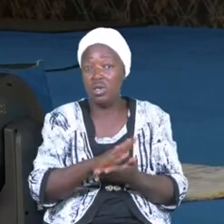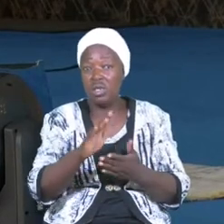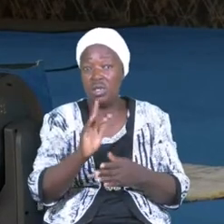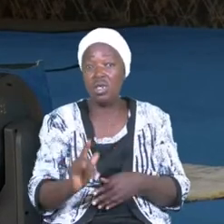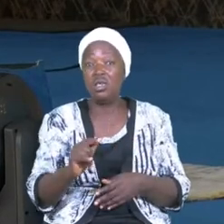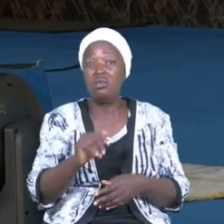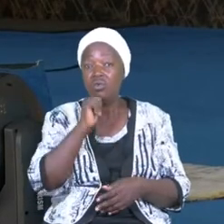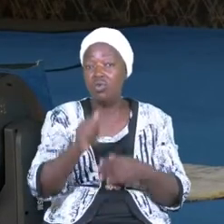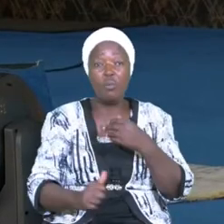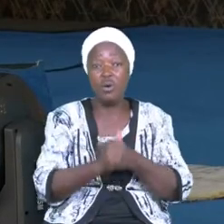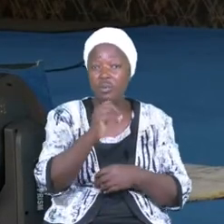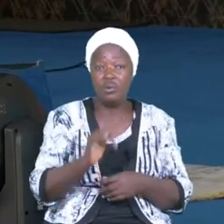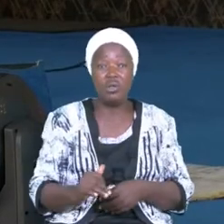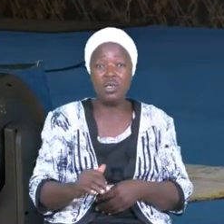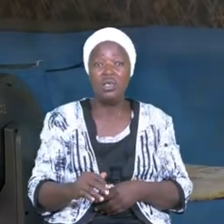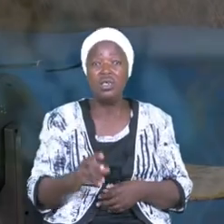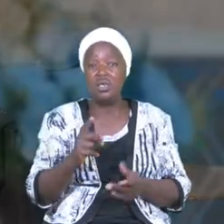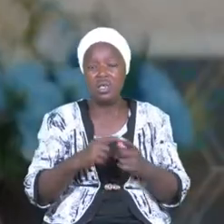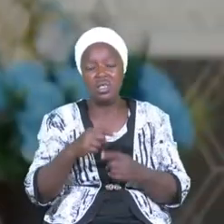unblameably, they say it's difficult.